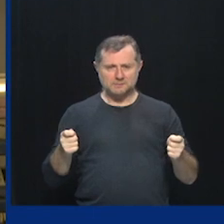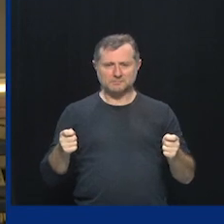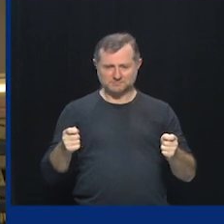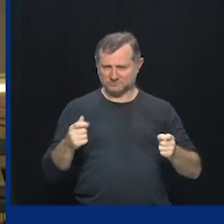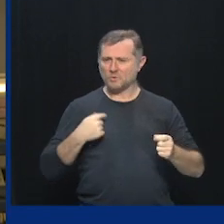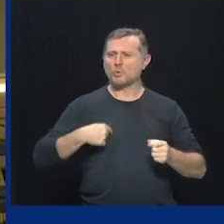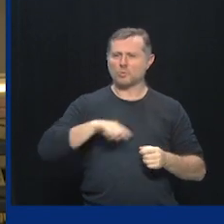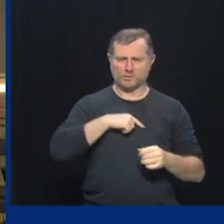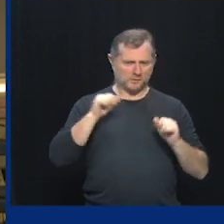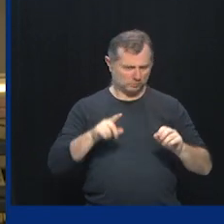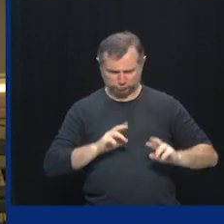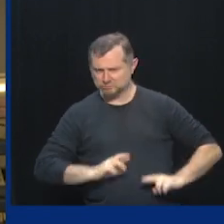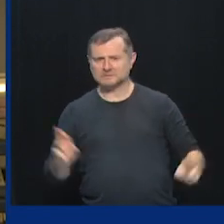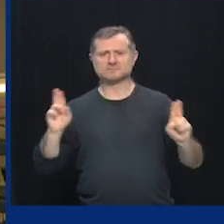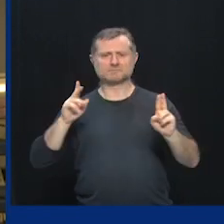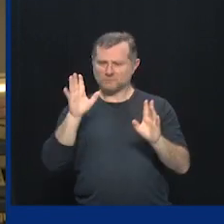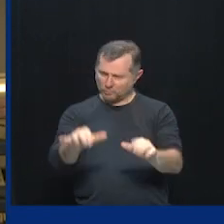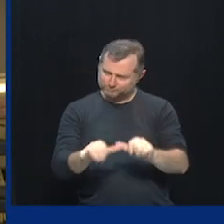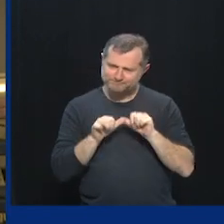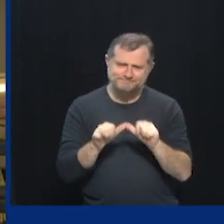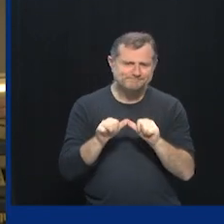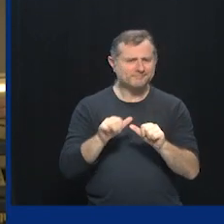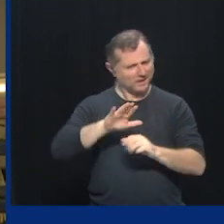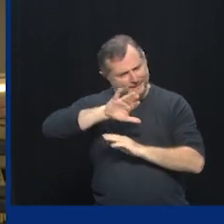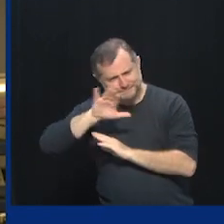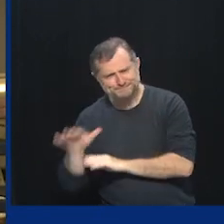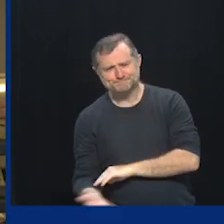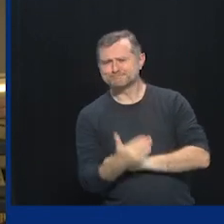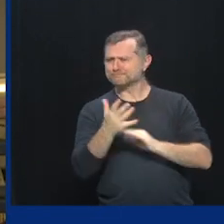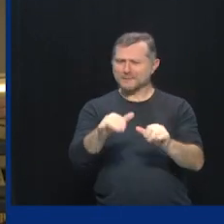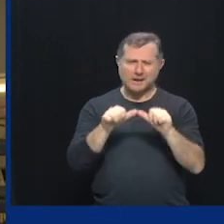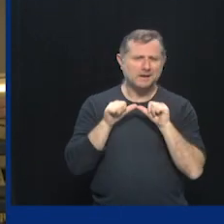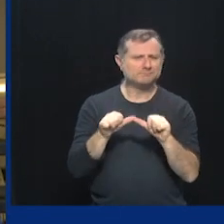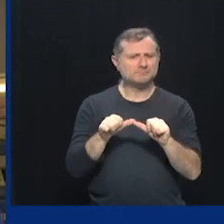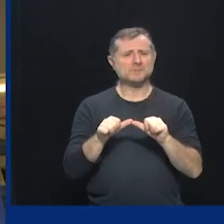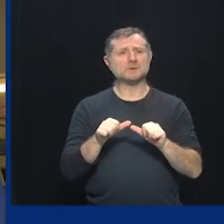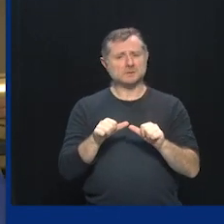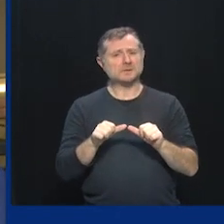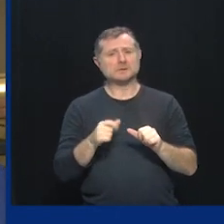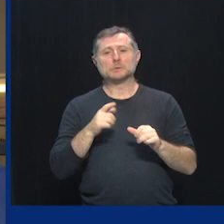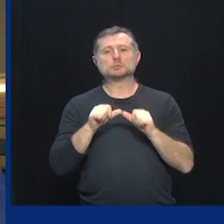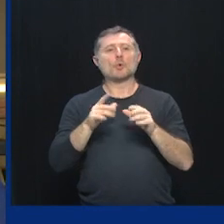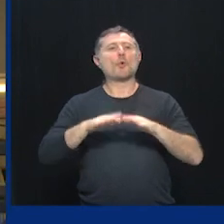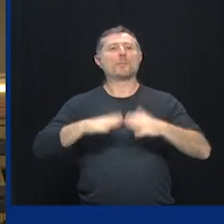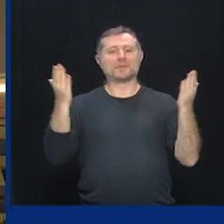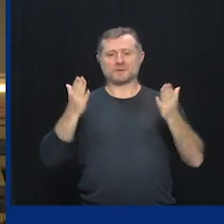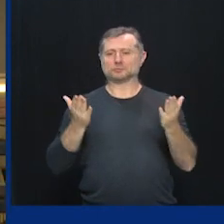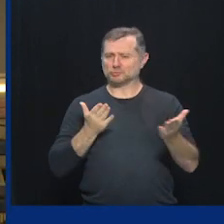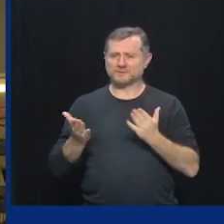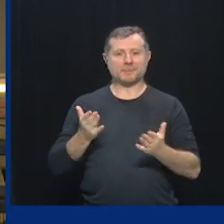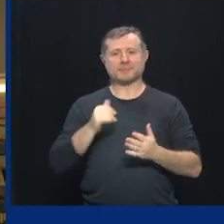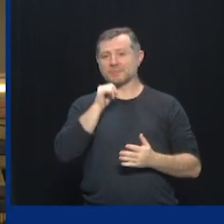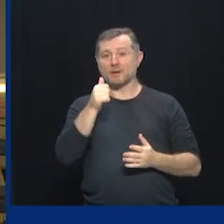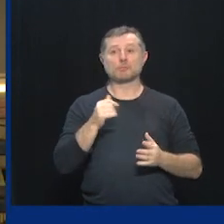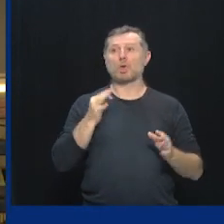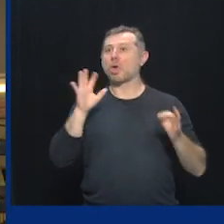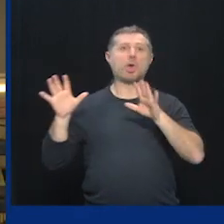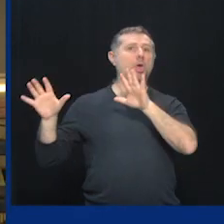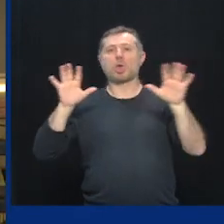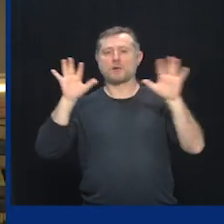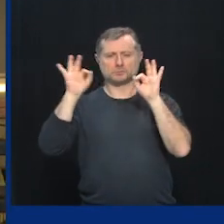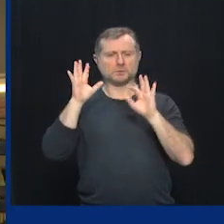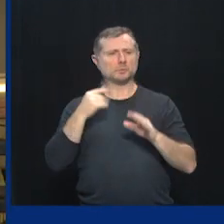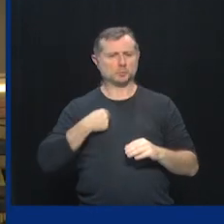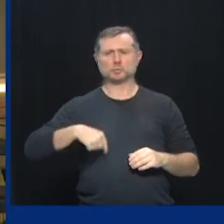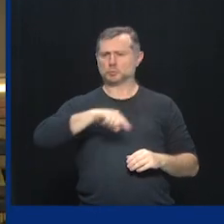work as we have been around the clock to restore service. We will not listen to outside noise. We will get the job done like we always do